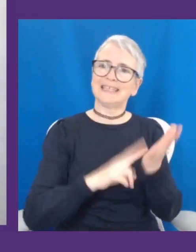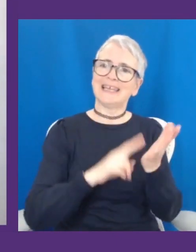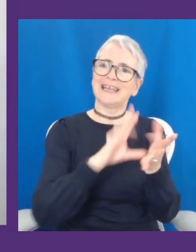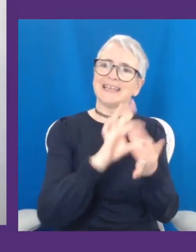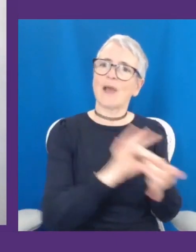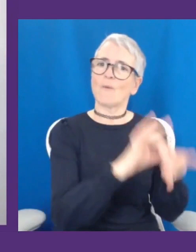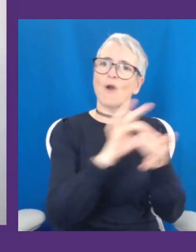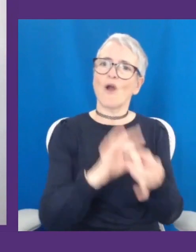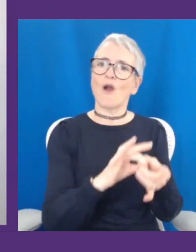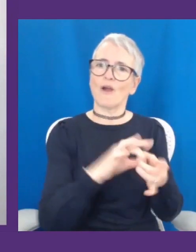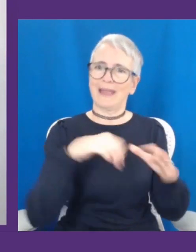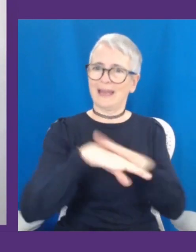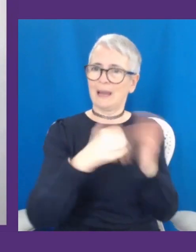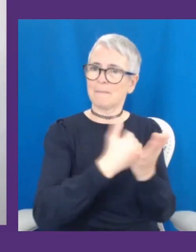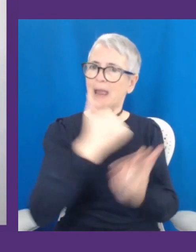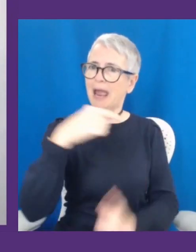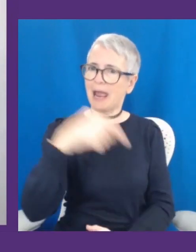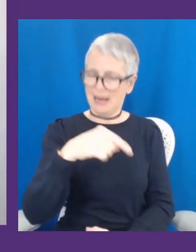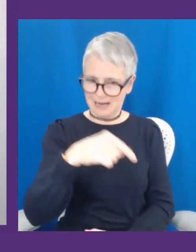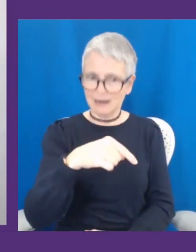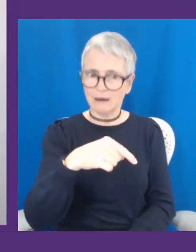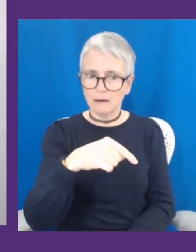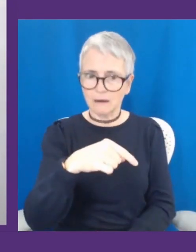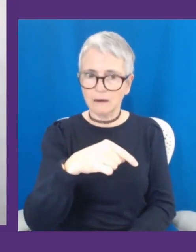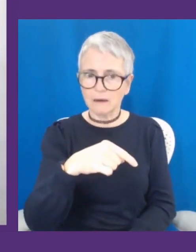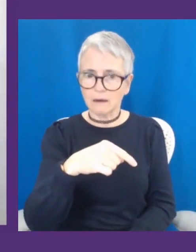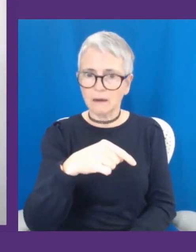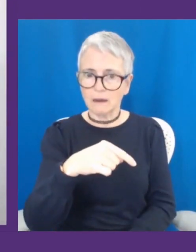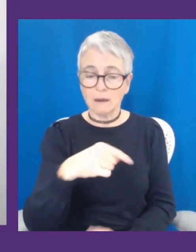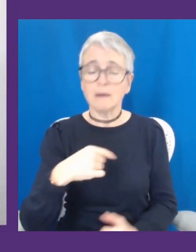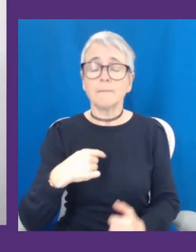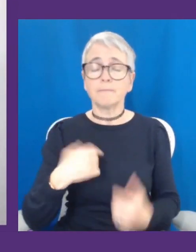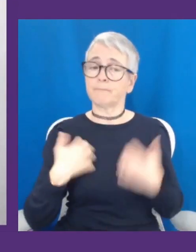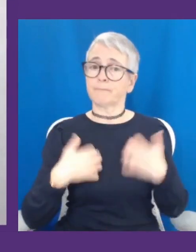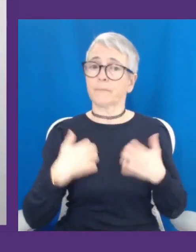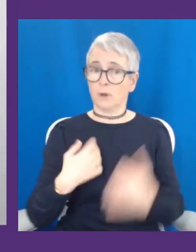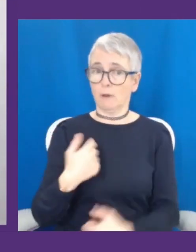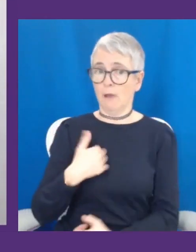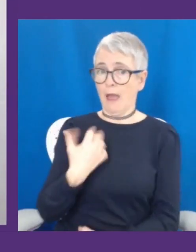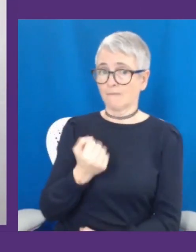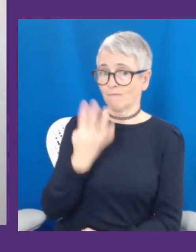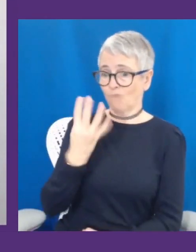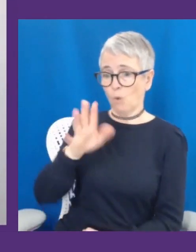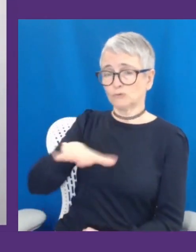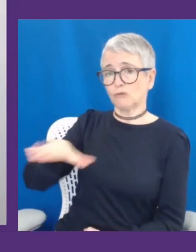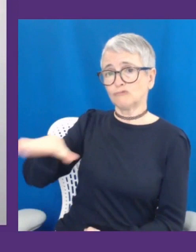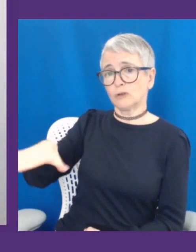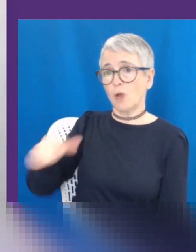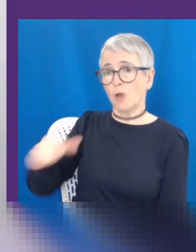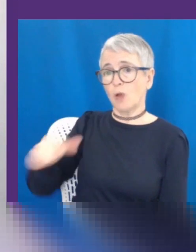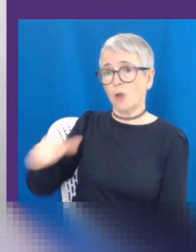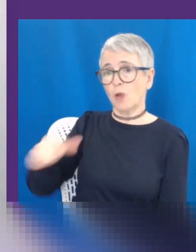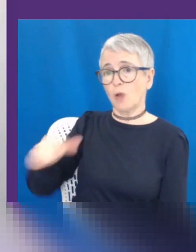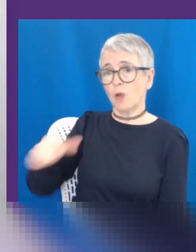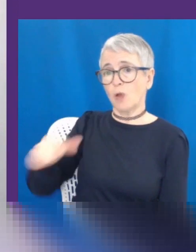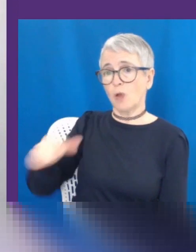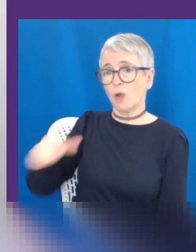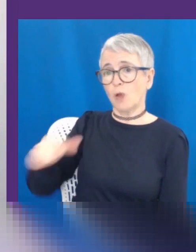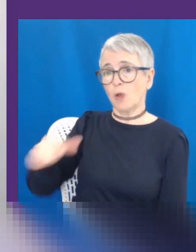was really prompted by the fact that I've got 4 children, 3 of whom have got a disability. And I didn't